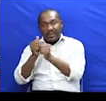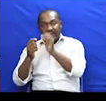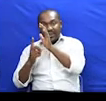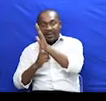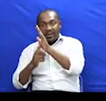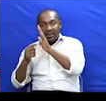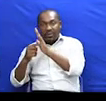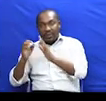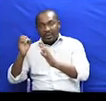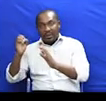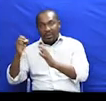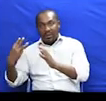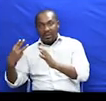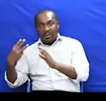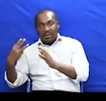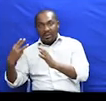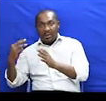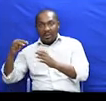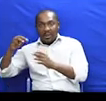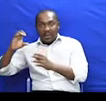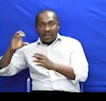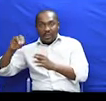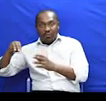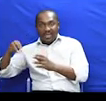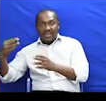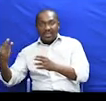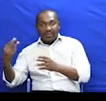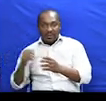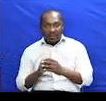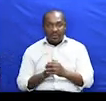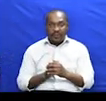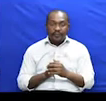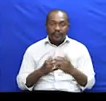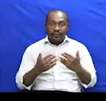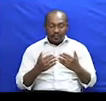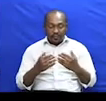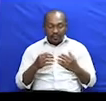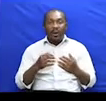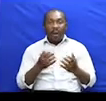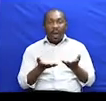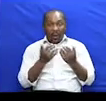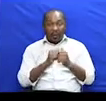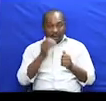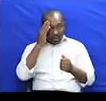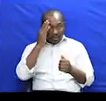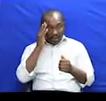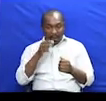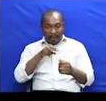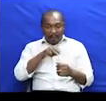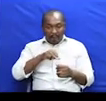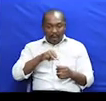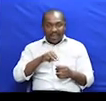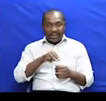16.03 cubic centimeter. What do we need again? We need to know molarity of base. This